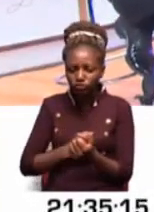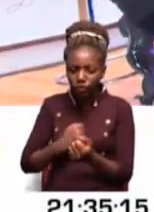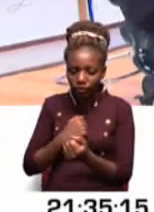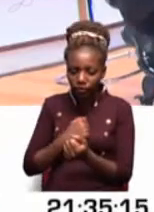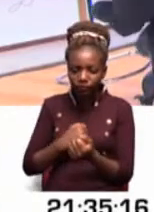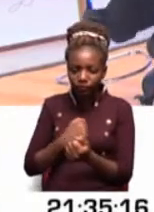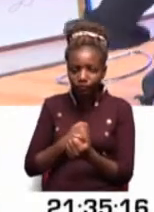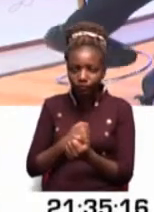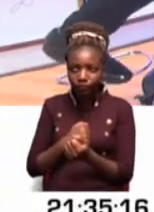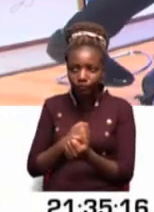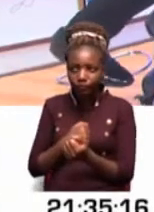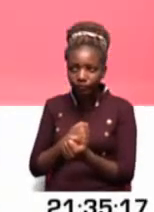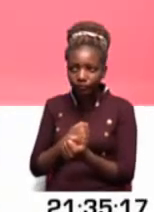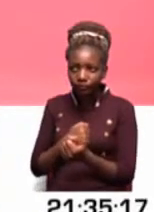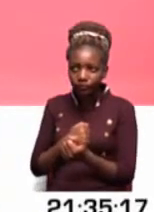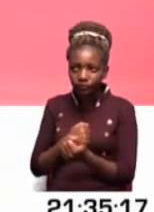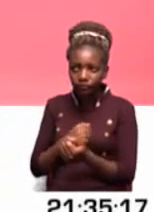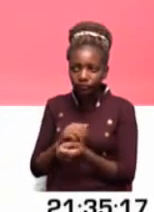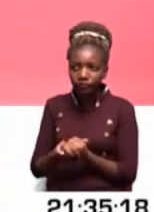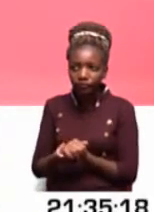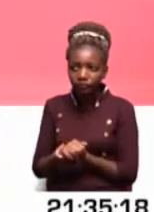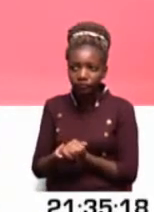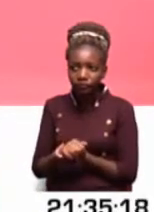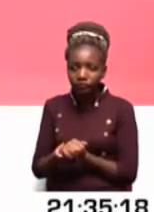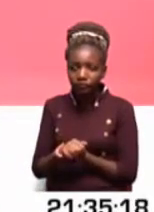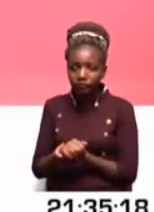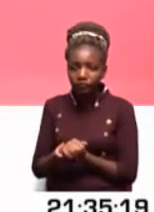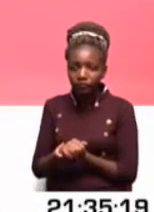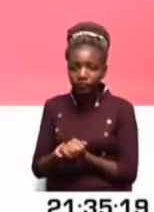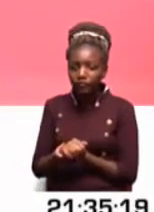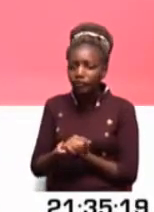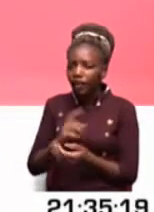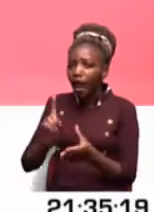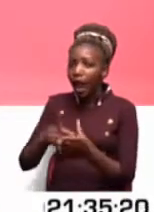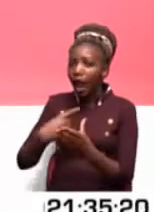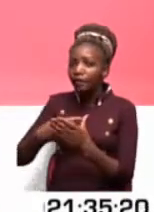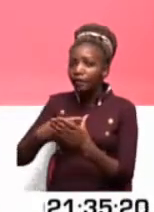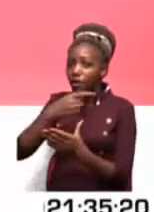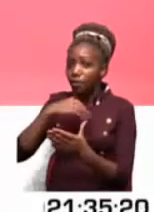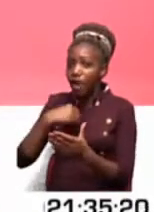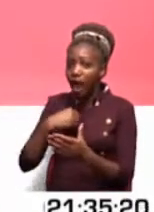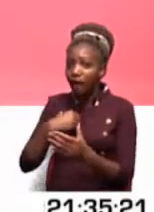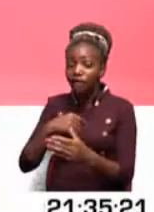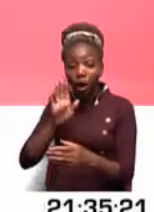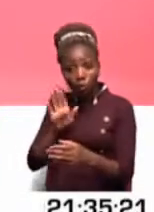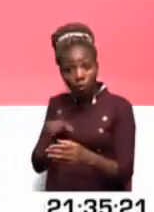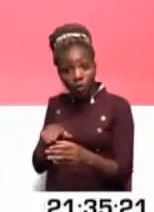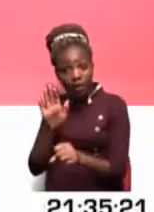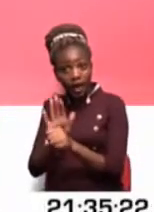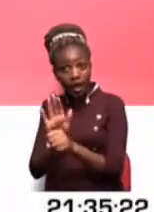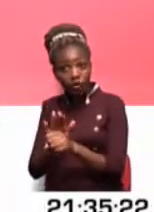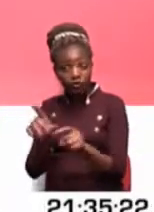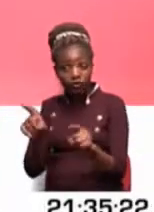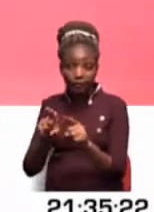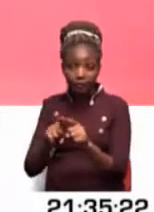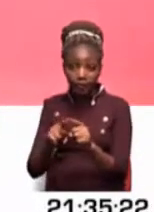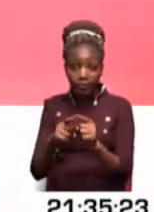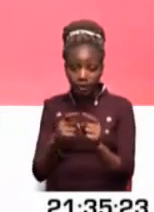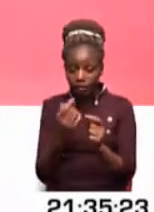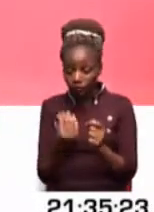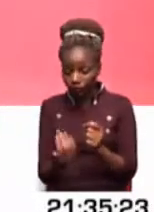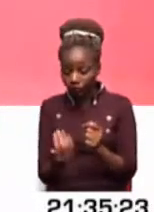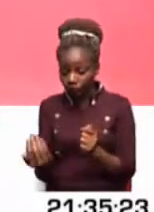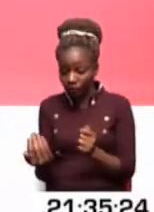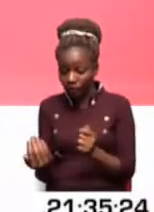I'm getting to that. Uh-huh. You know, and we're having like a huge number of women. We're having a huge, huge number of young